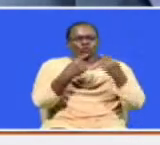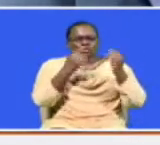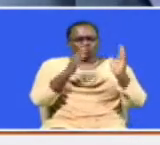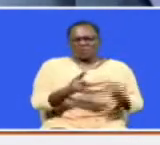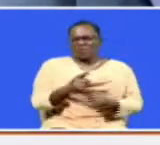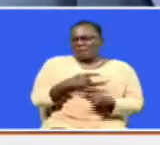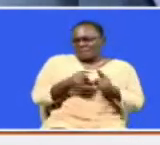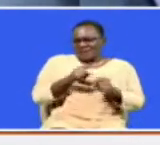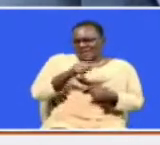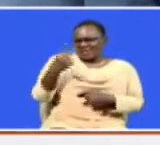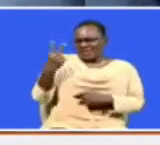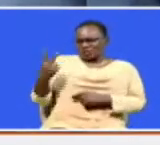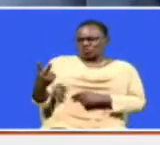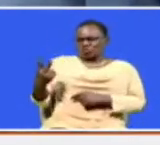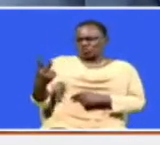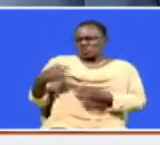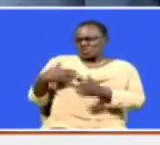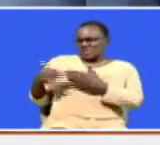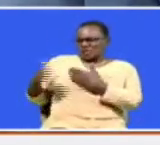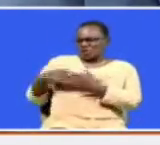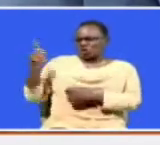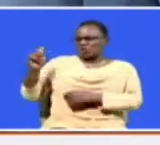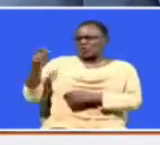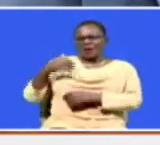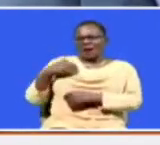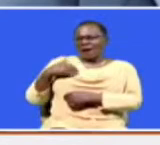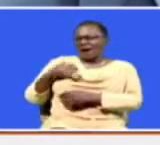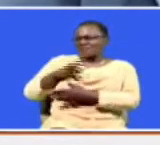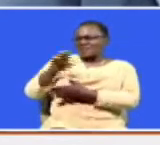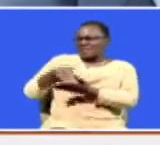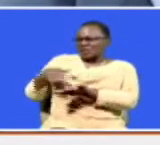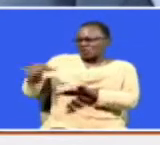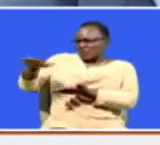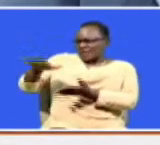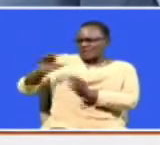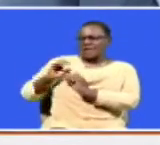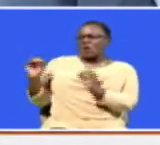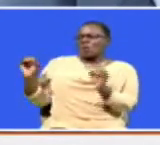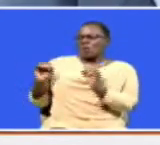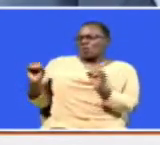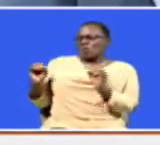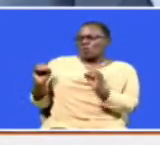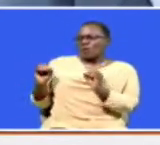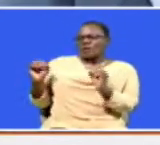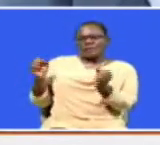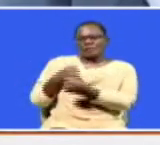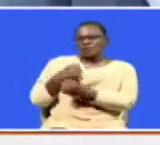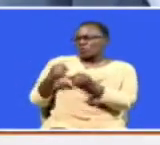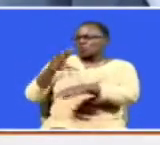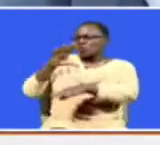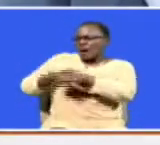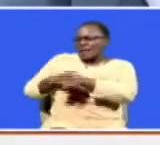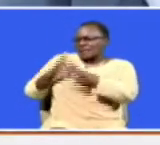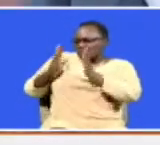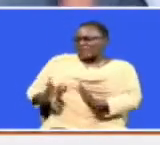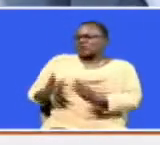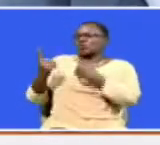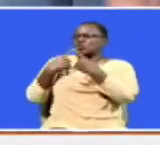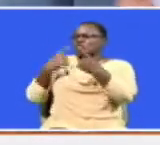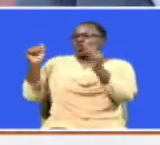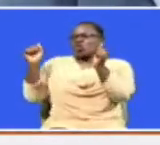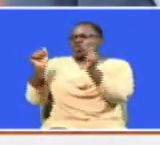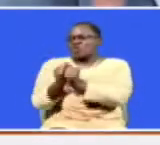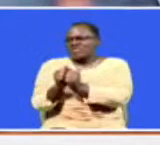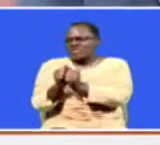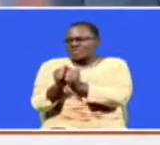this other platform do not have a centralized contact point where you can actually have a